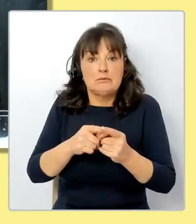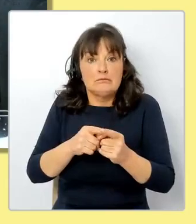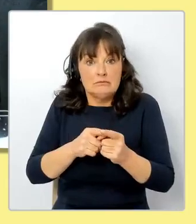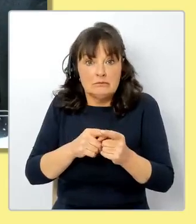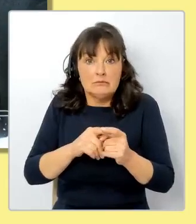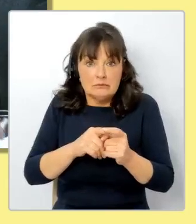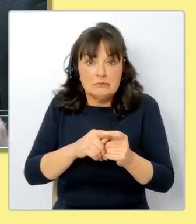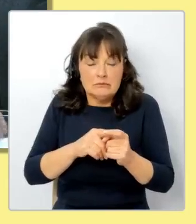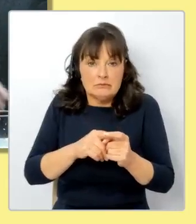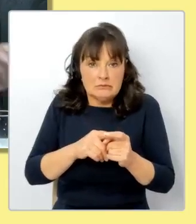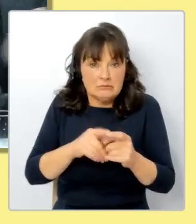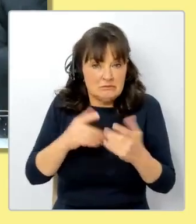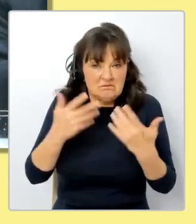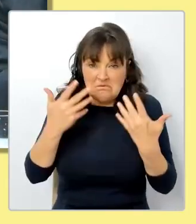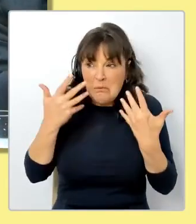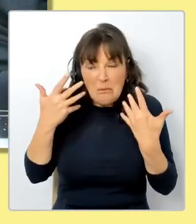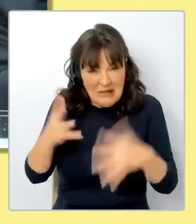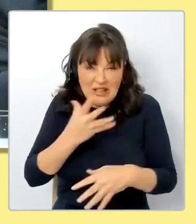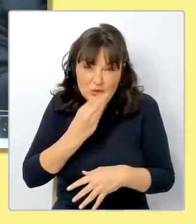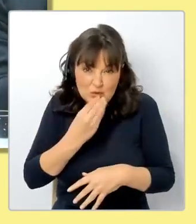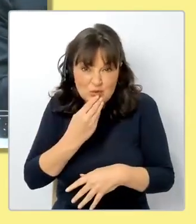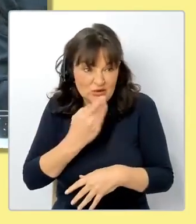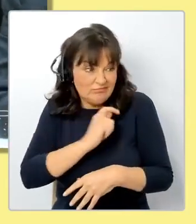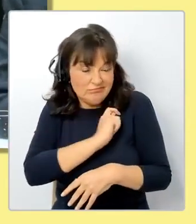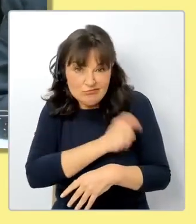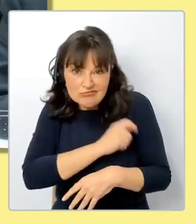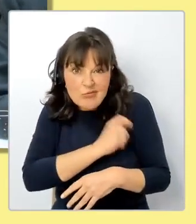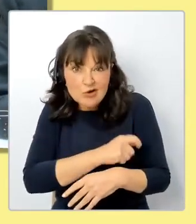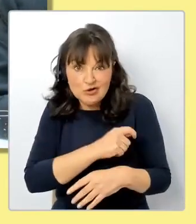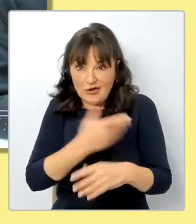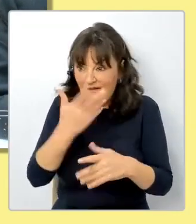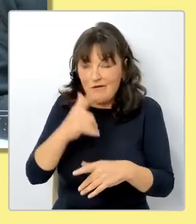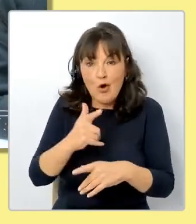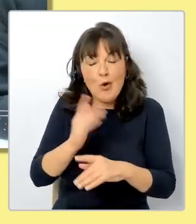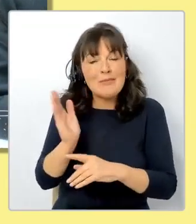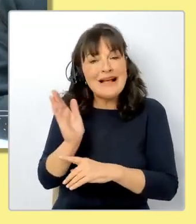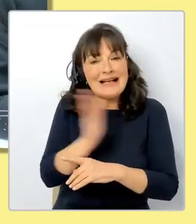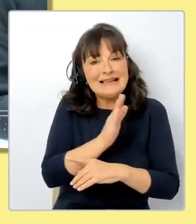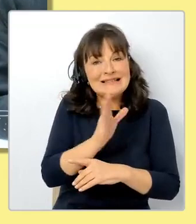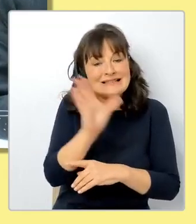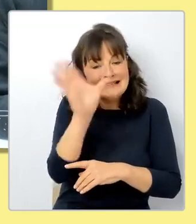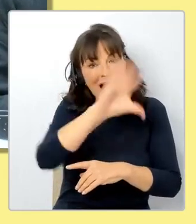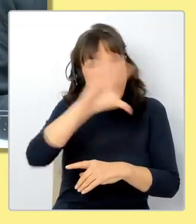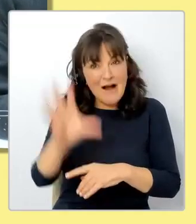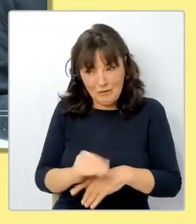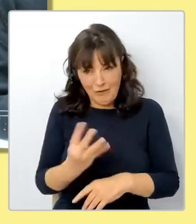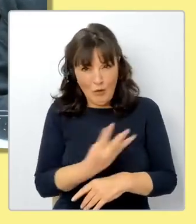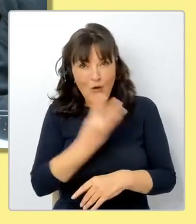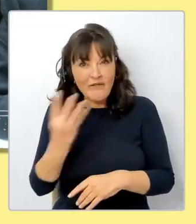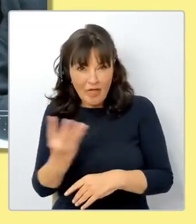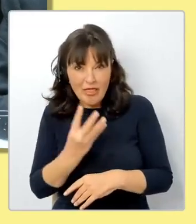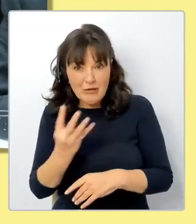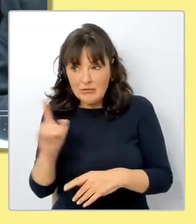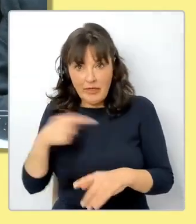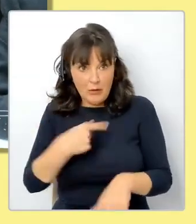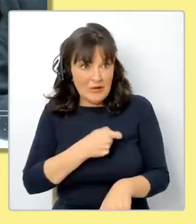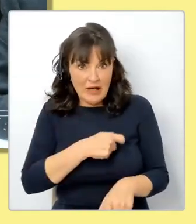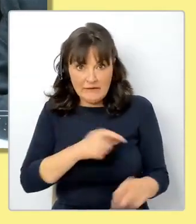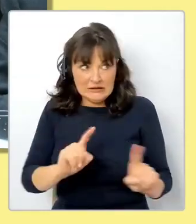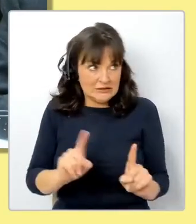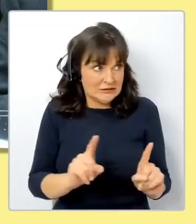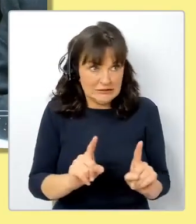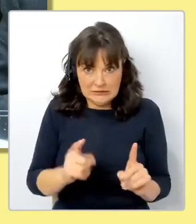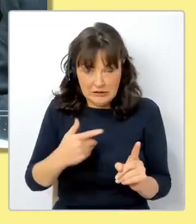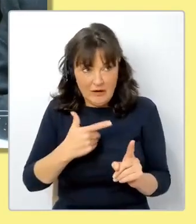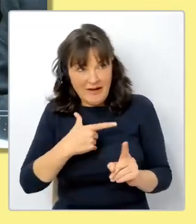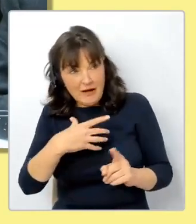sex trafficked in from East Africa. There were four of them. They were quite nervous, actually, about speaking to somebody who was